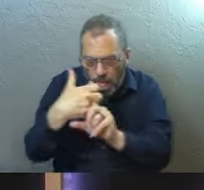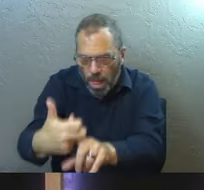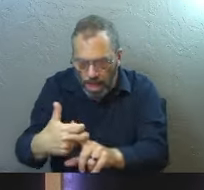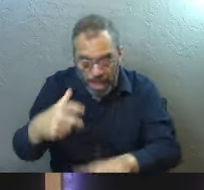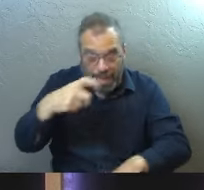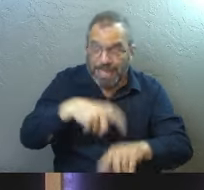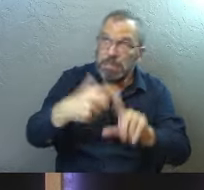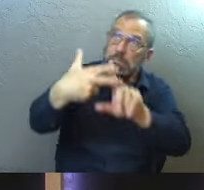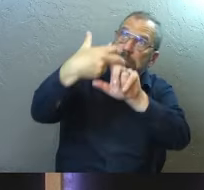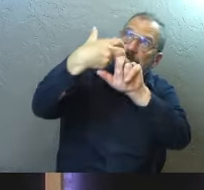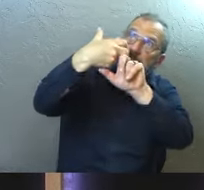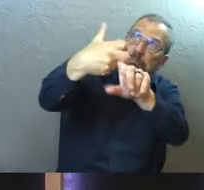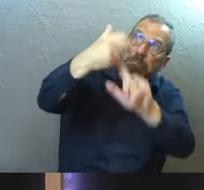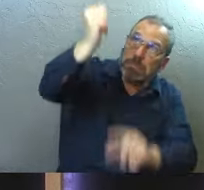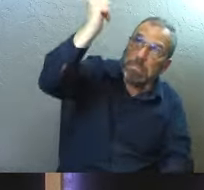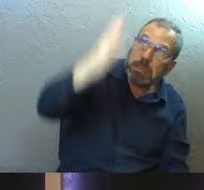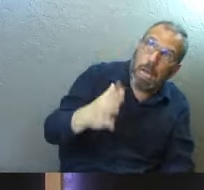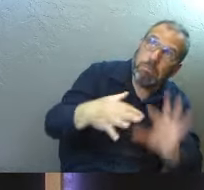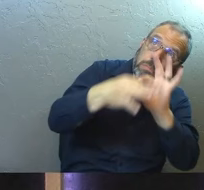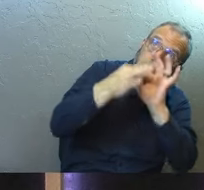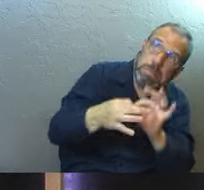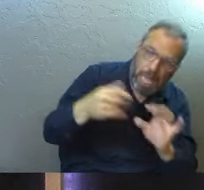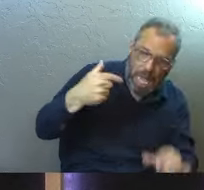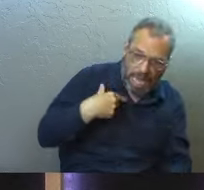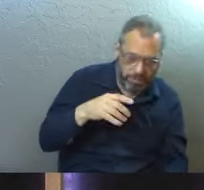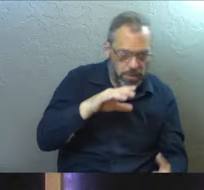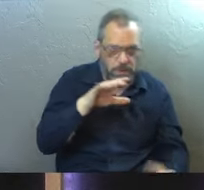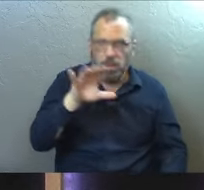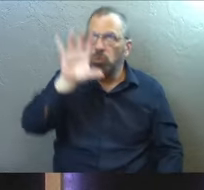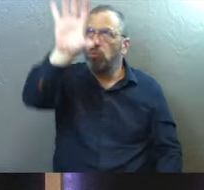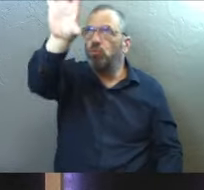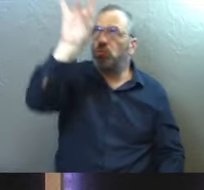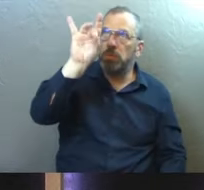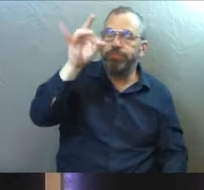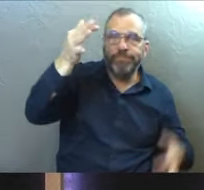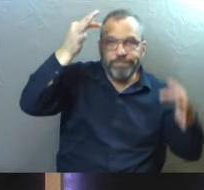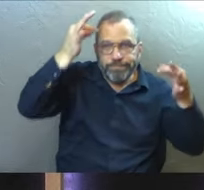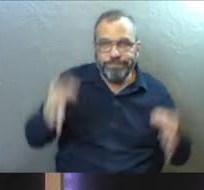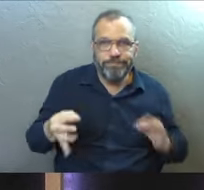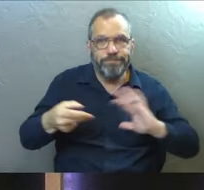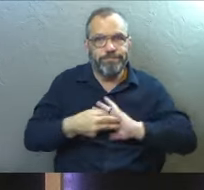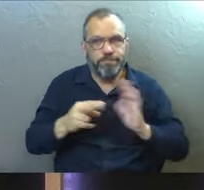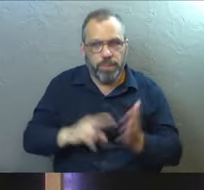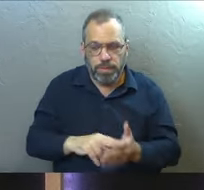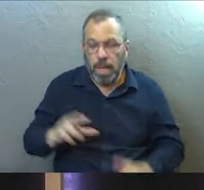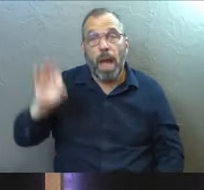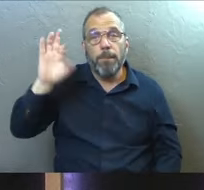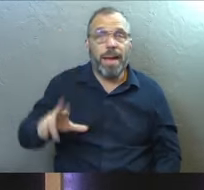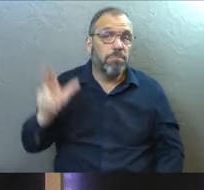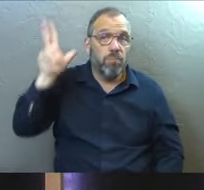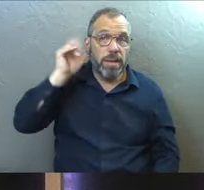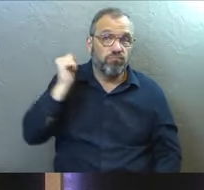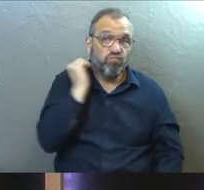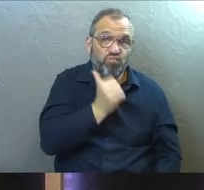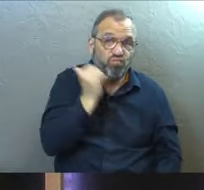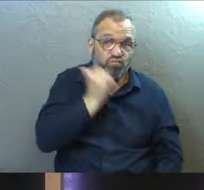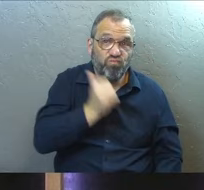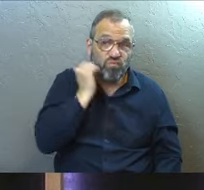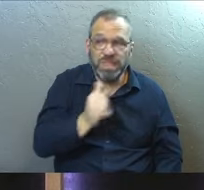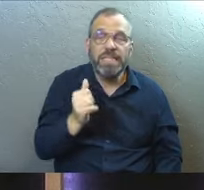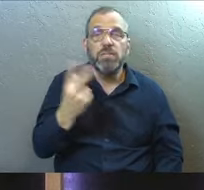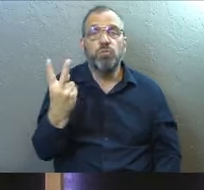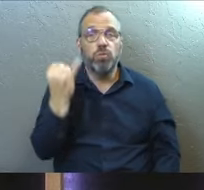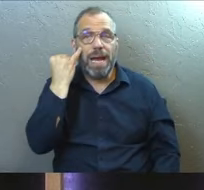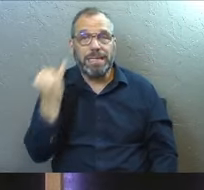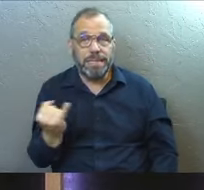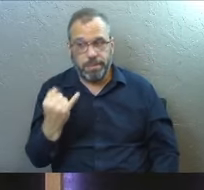my time with God and build that relationship, I have to choose that intentionally. There's a pastor I listen to all the time, and he talks about these